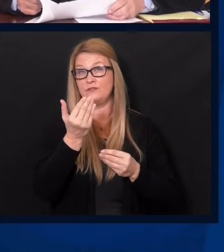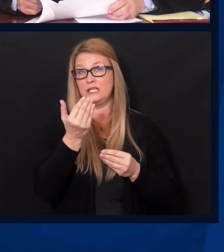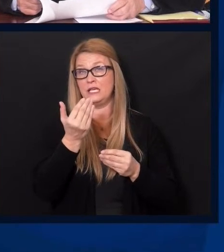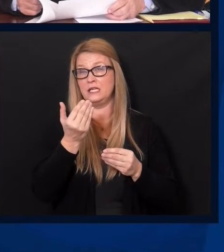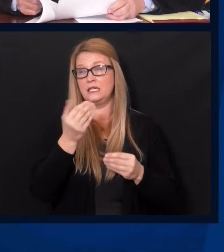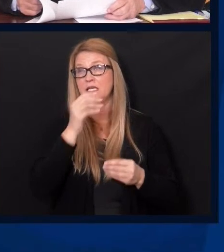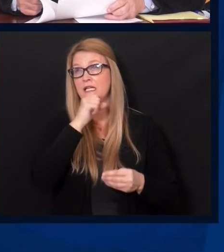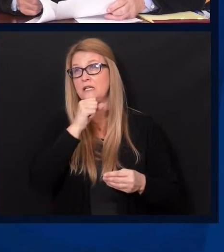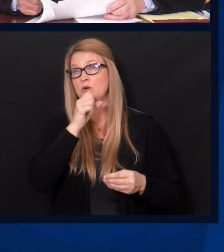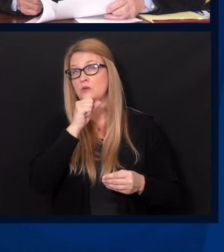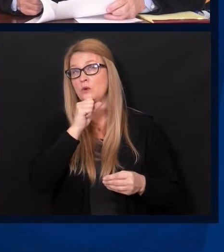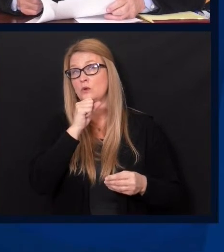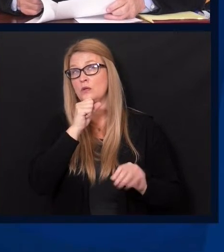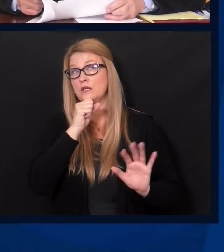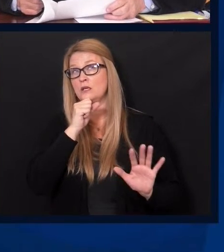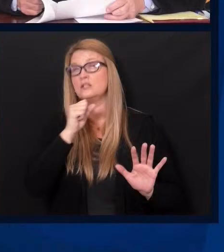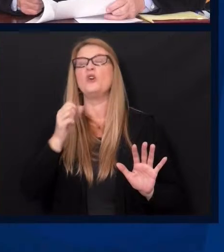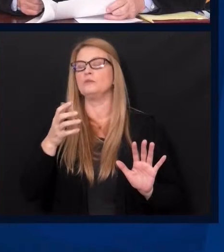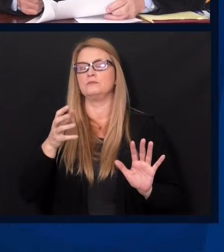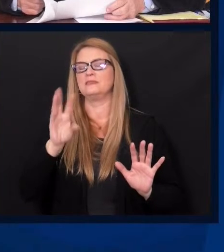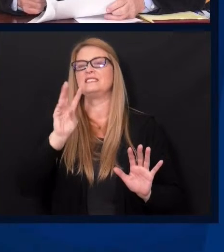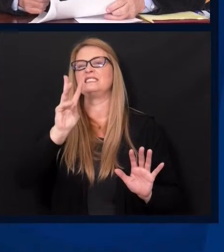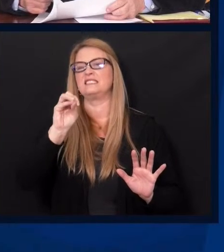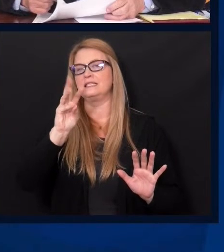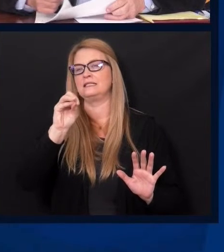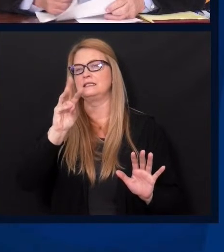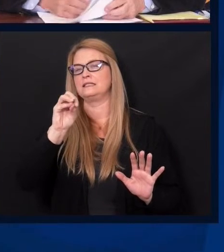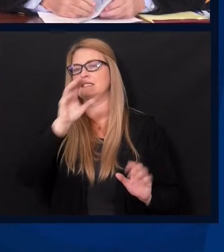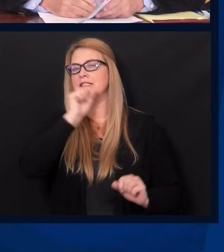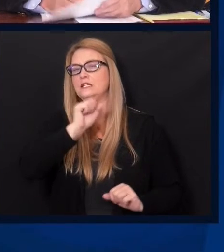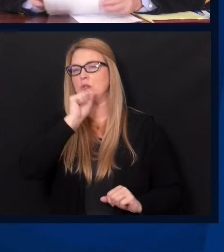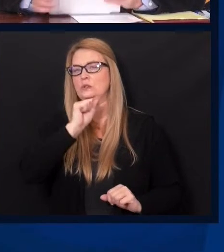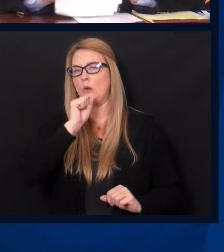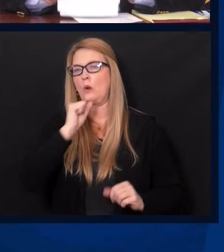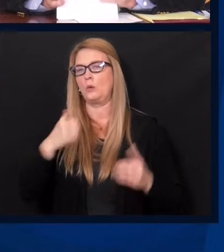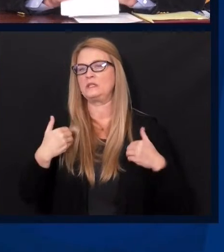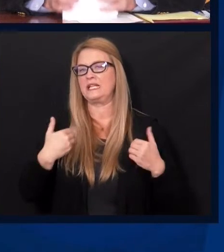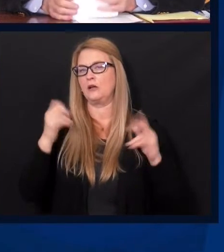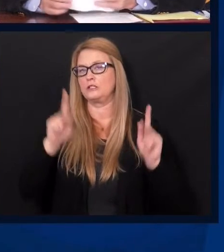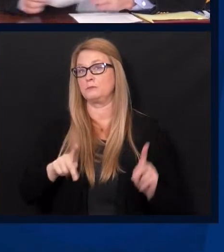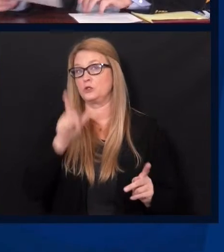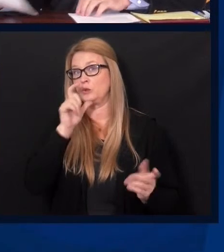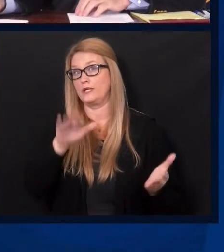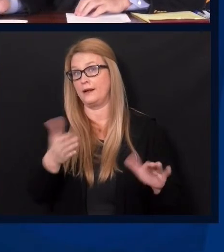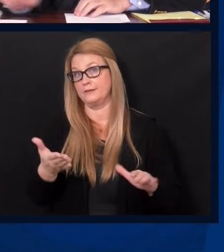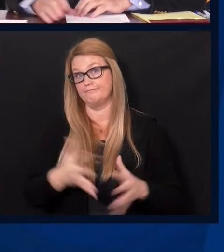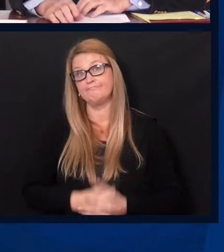was 60 years old, I'm sorry, 60 years old.